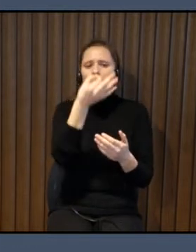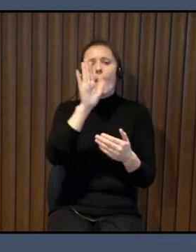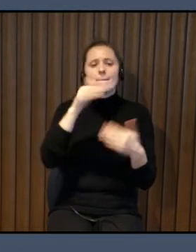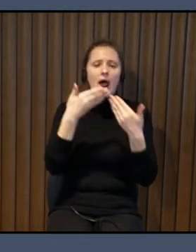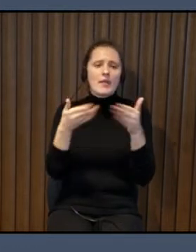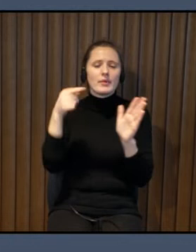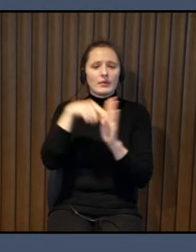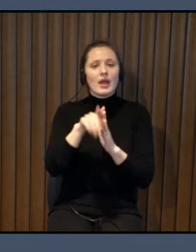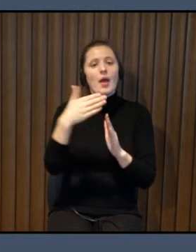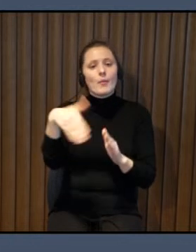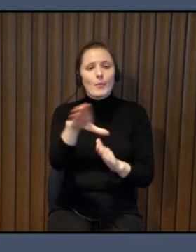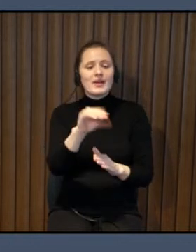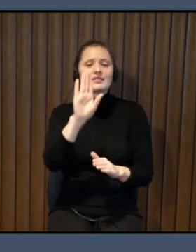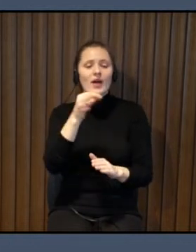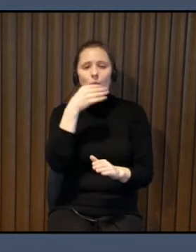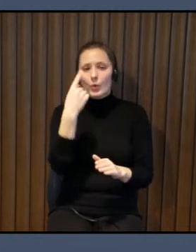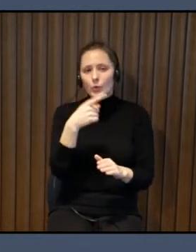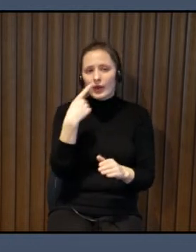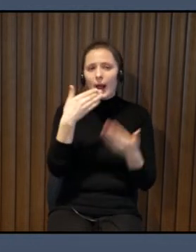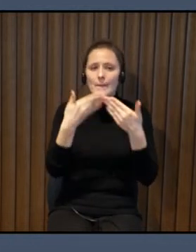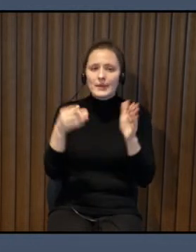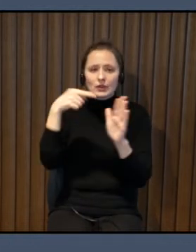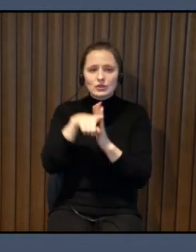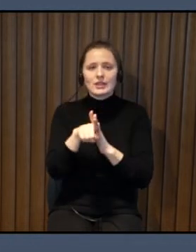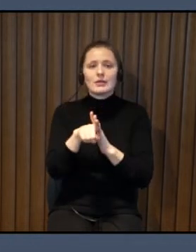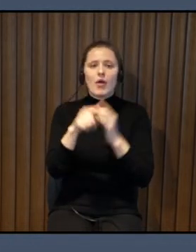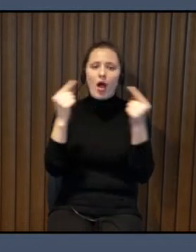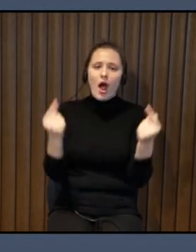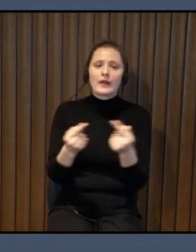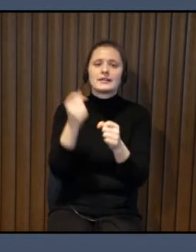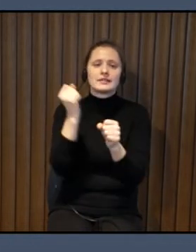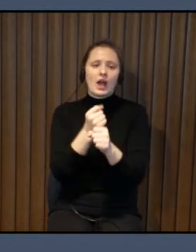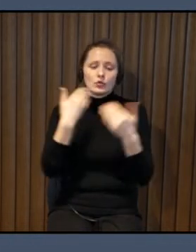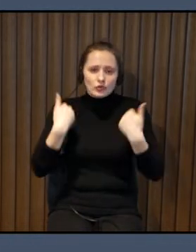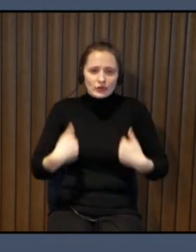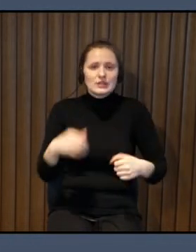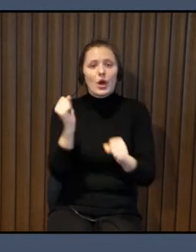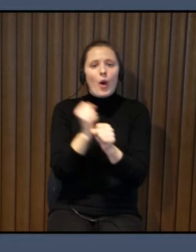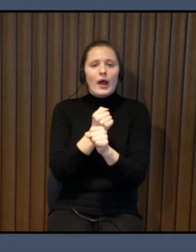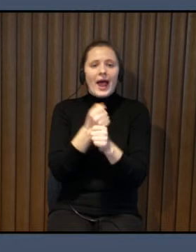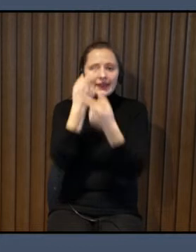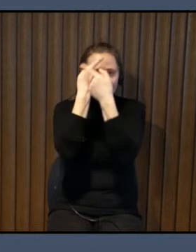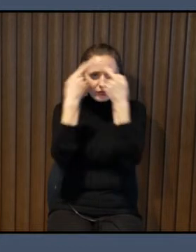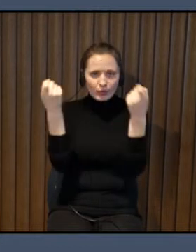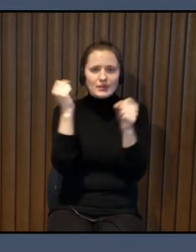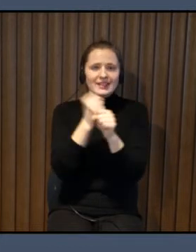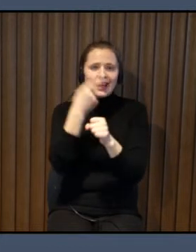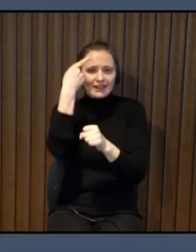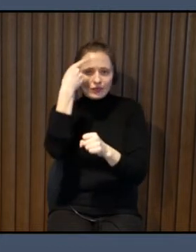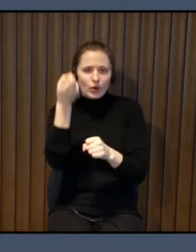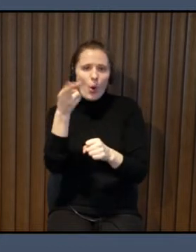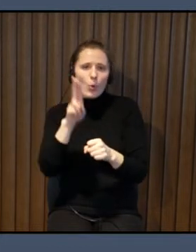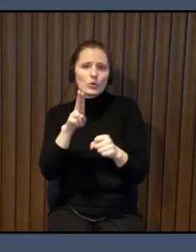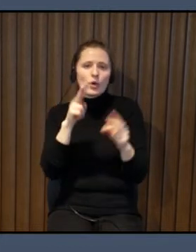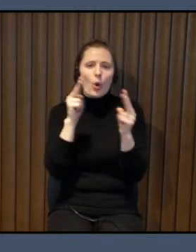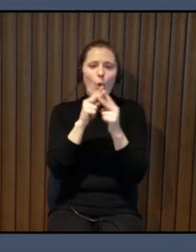quote all the people who have spoken about accessibility. I want to stress that